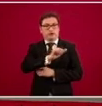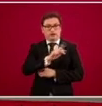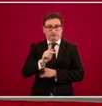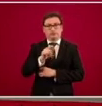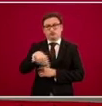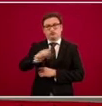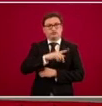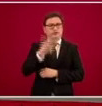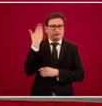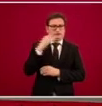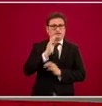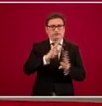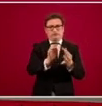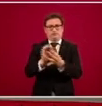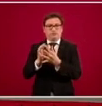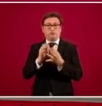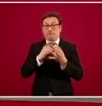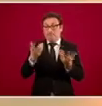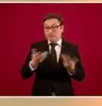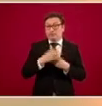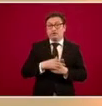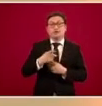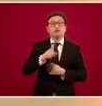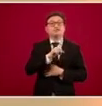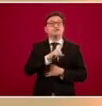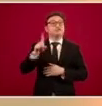app in any of your devices.